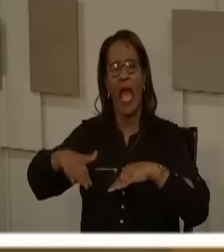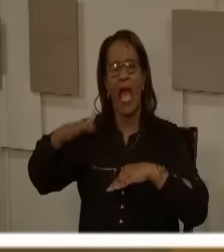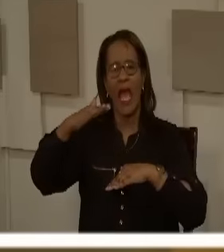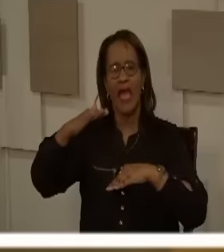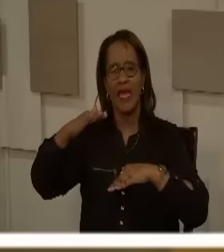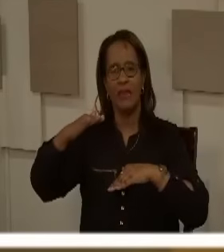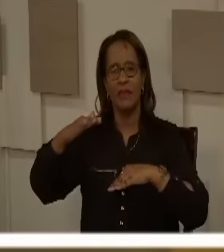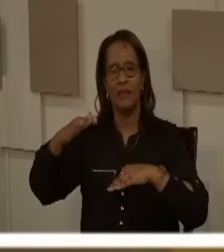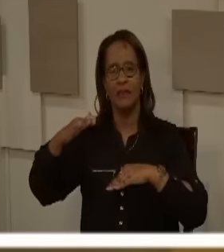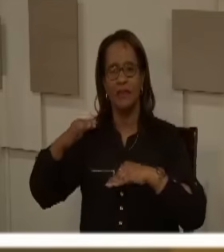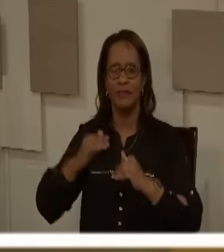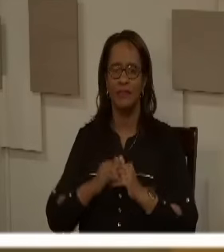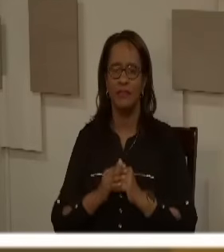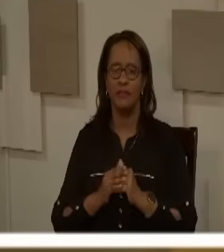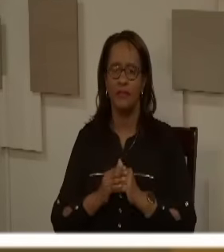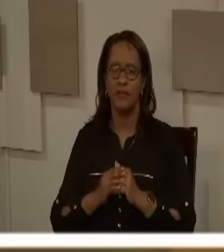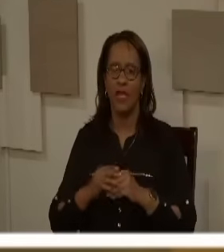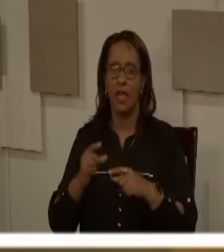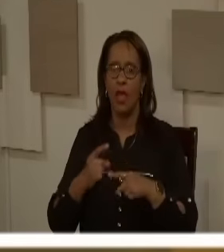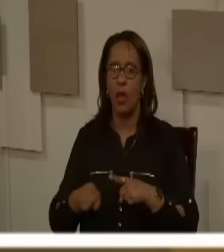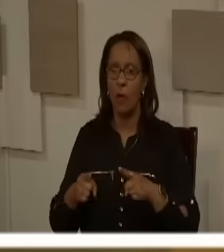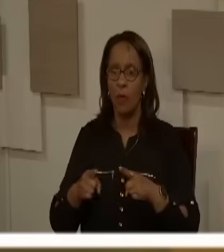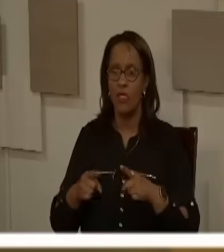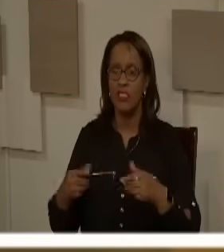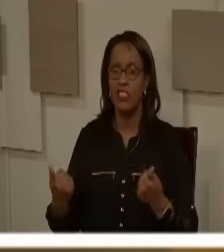"Mom, I love you." Is that love?